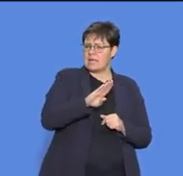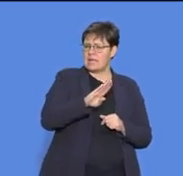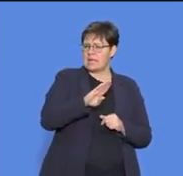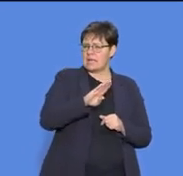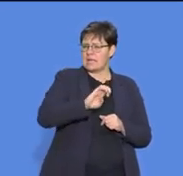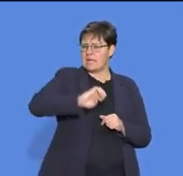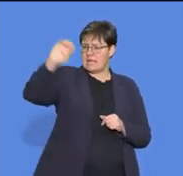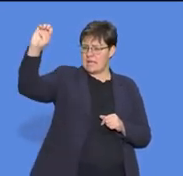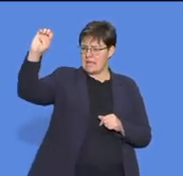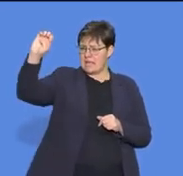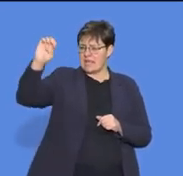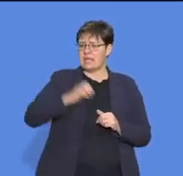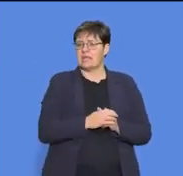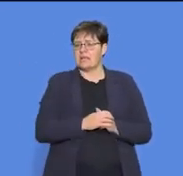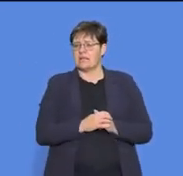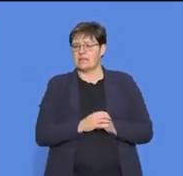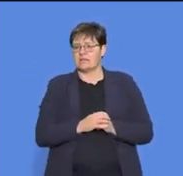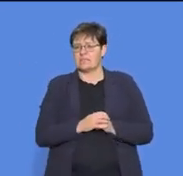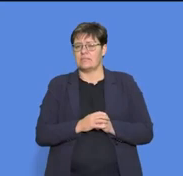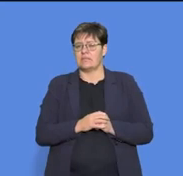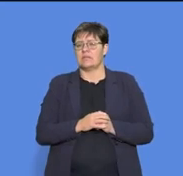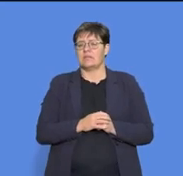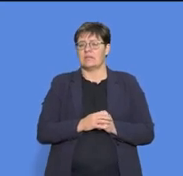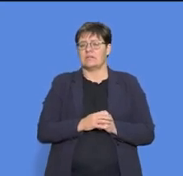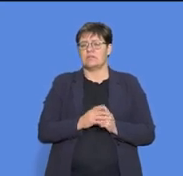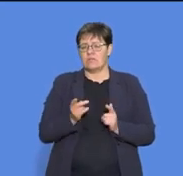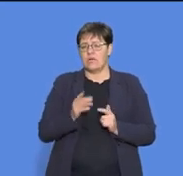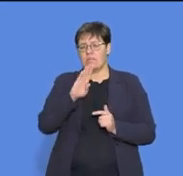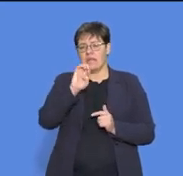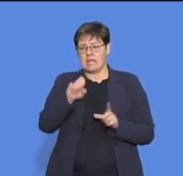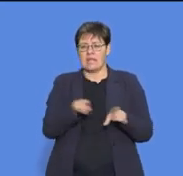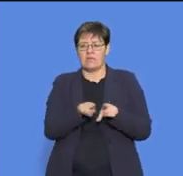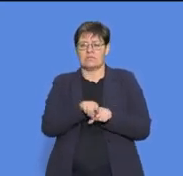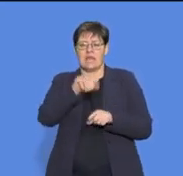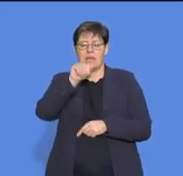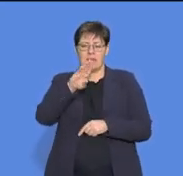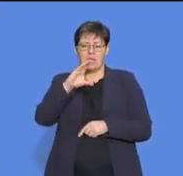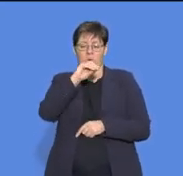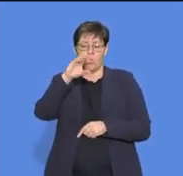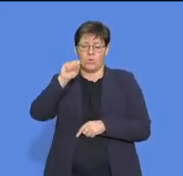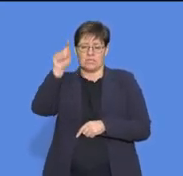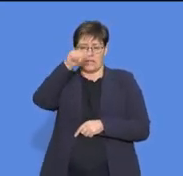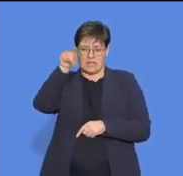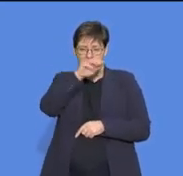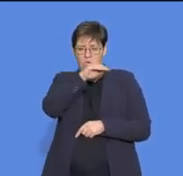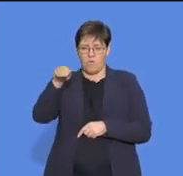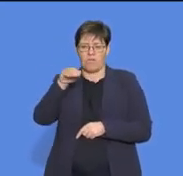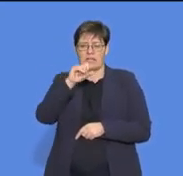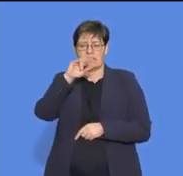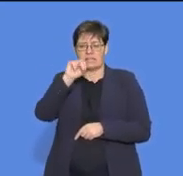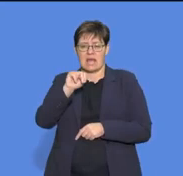show that BE is equal to AB cos theta over sine of alpha minus theta. So we have some things we need to do, some kind